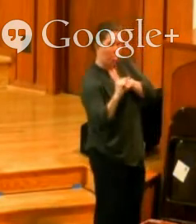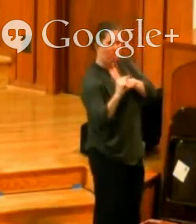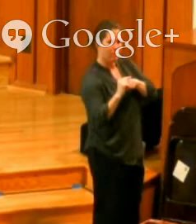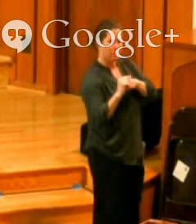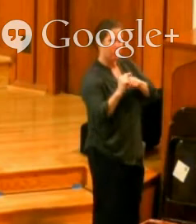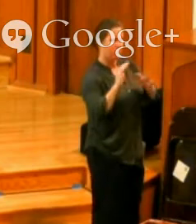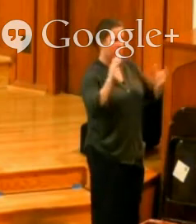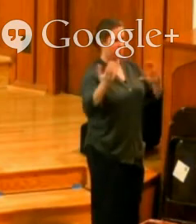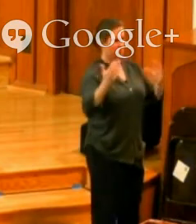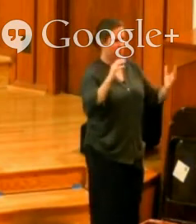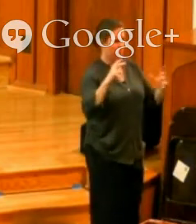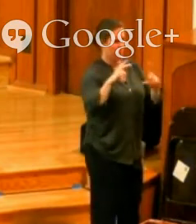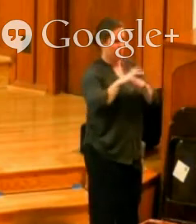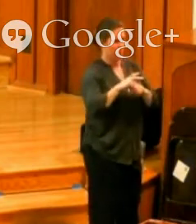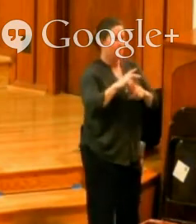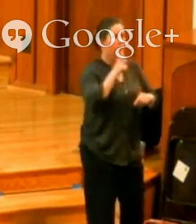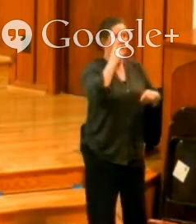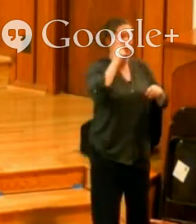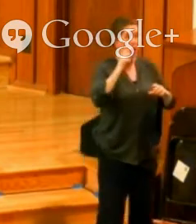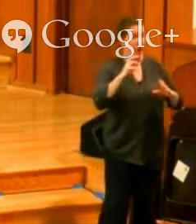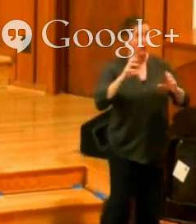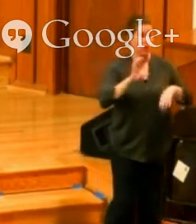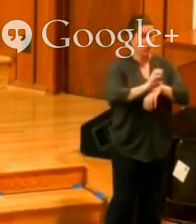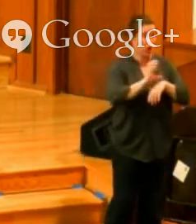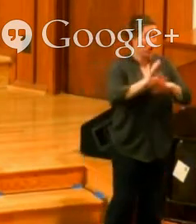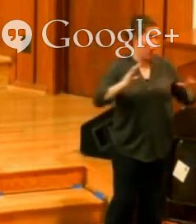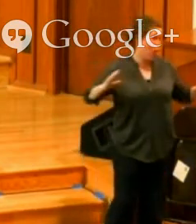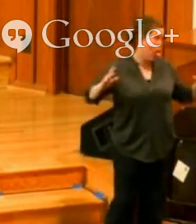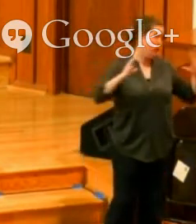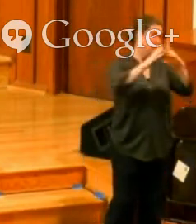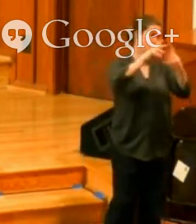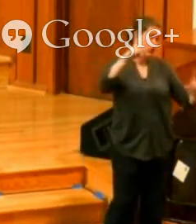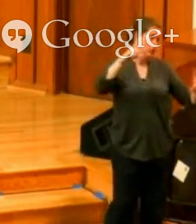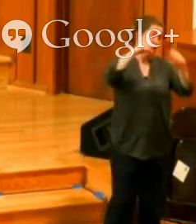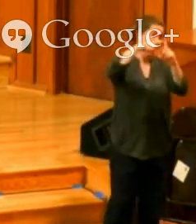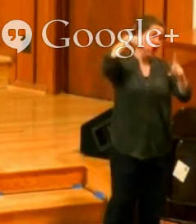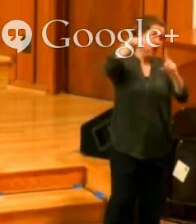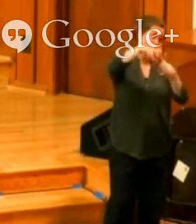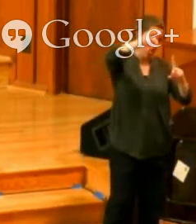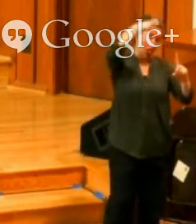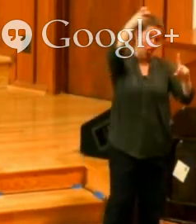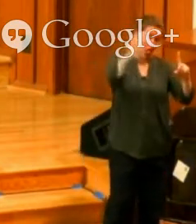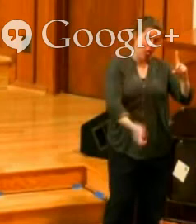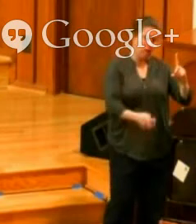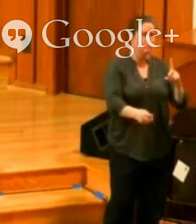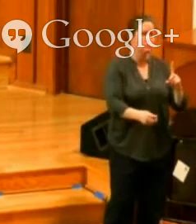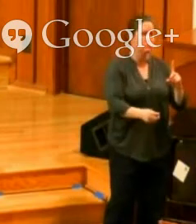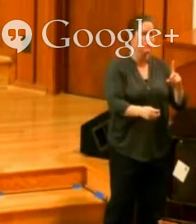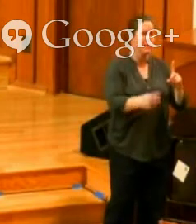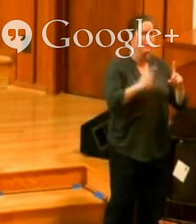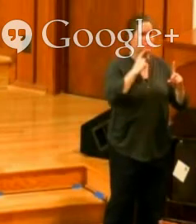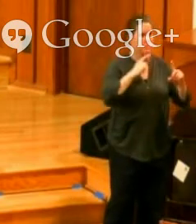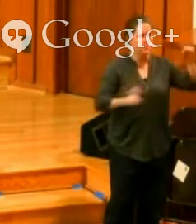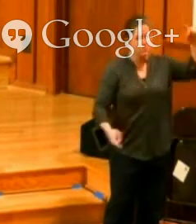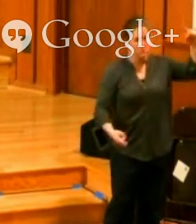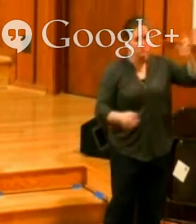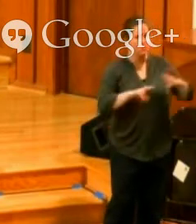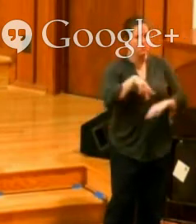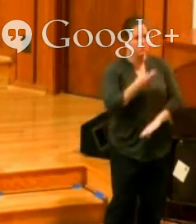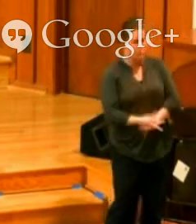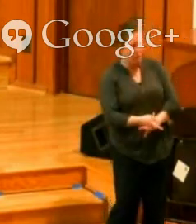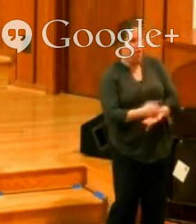to the degree in which we violate God's law is to the degree that we have the consequence of sin. But in the end, friends,